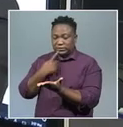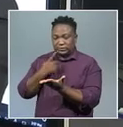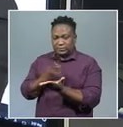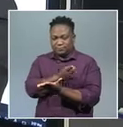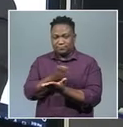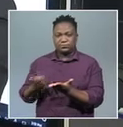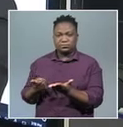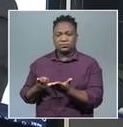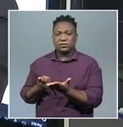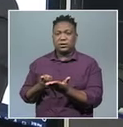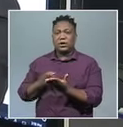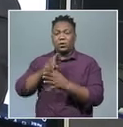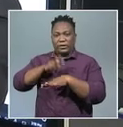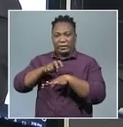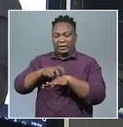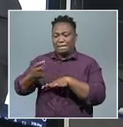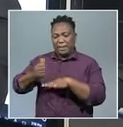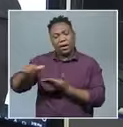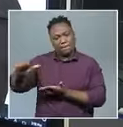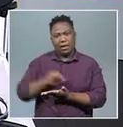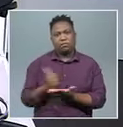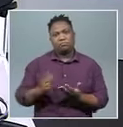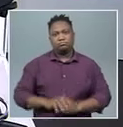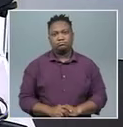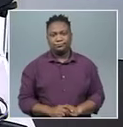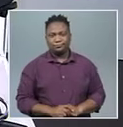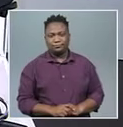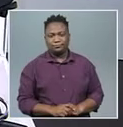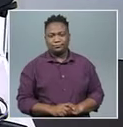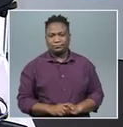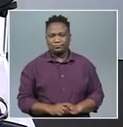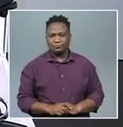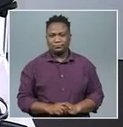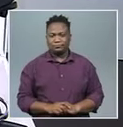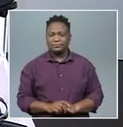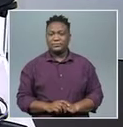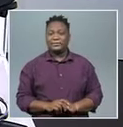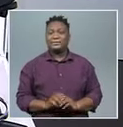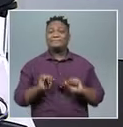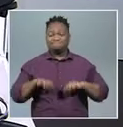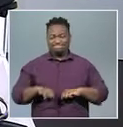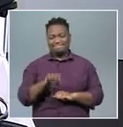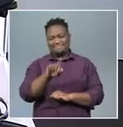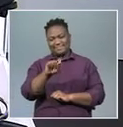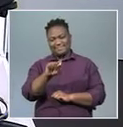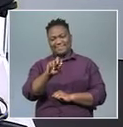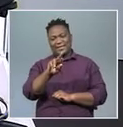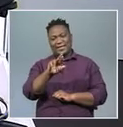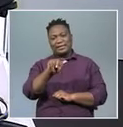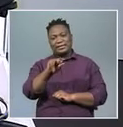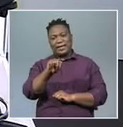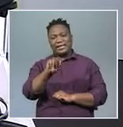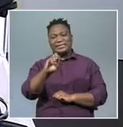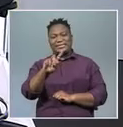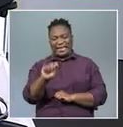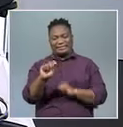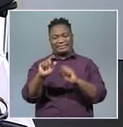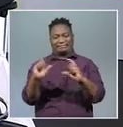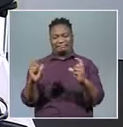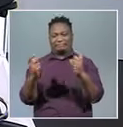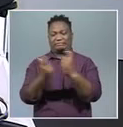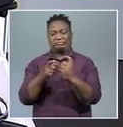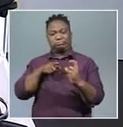to start the process of recovering the monies. So investigations, they have been ongoing. Reports and contracts